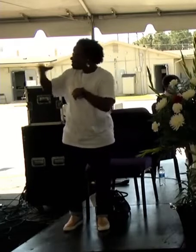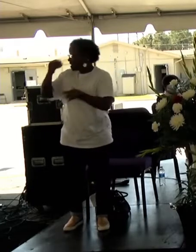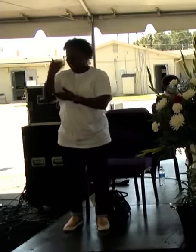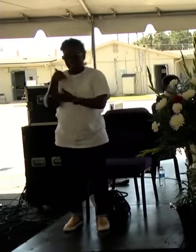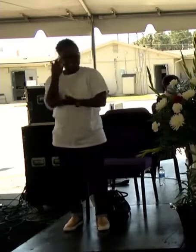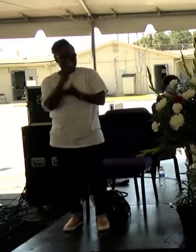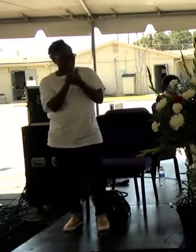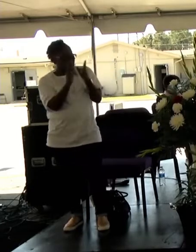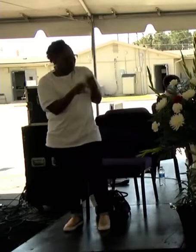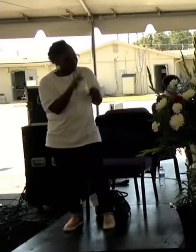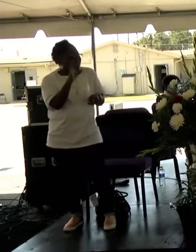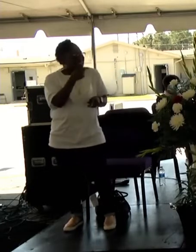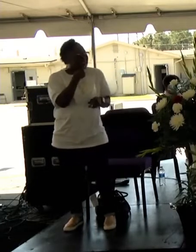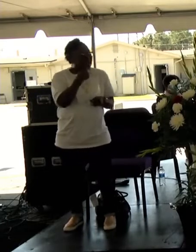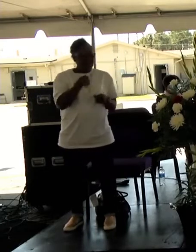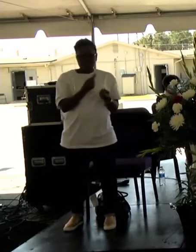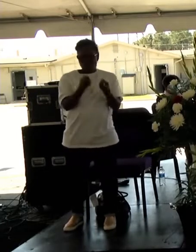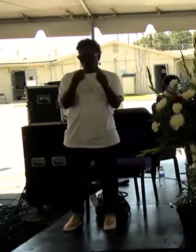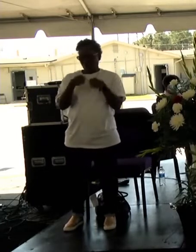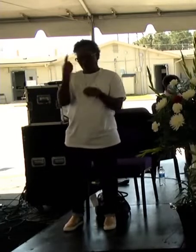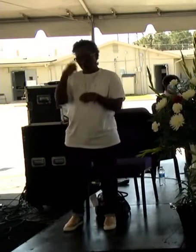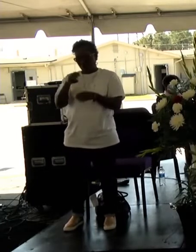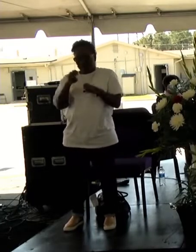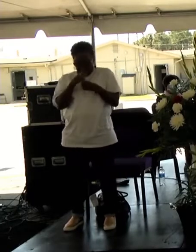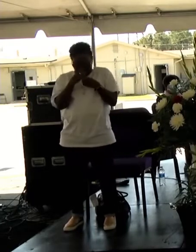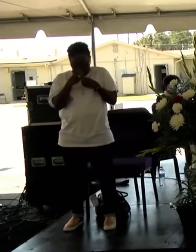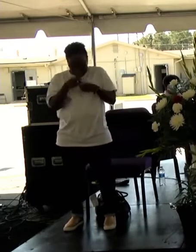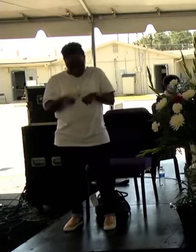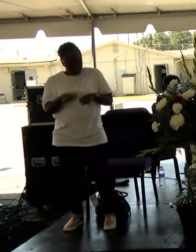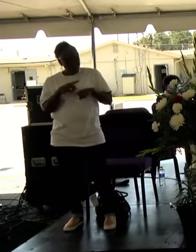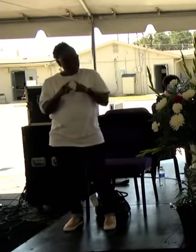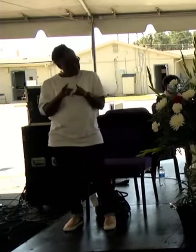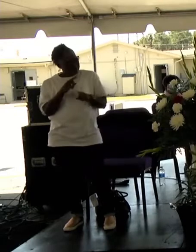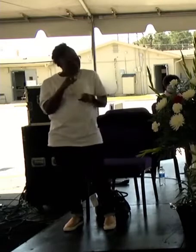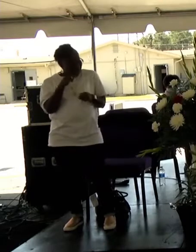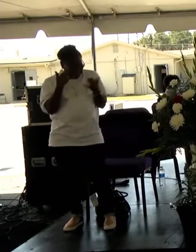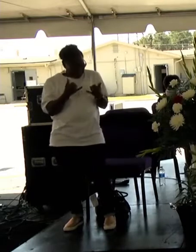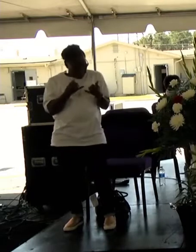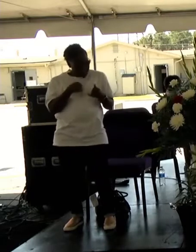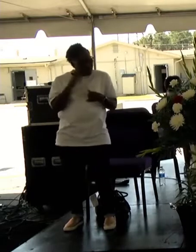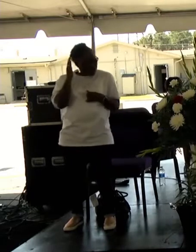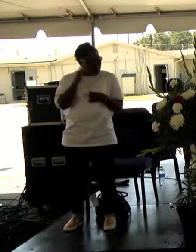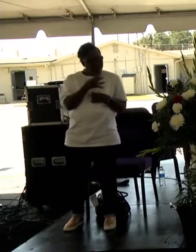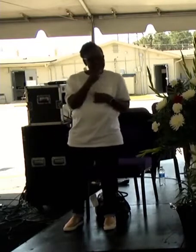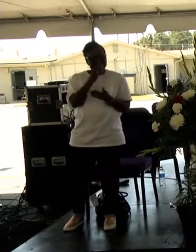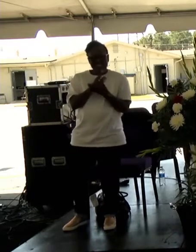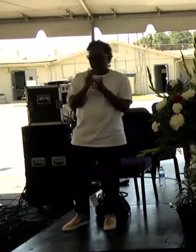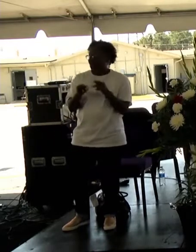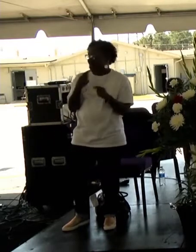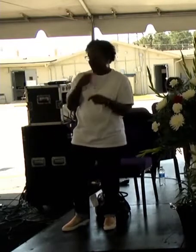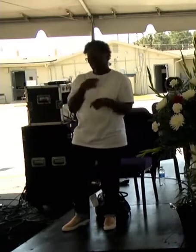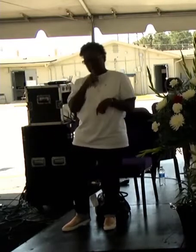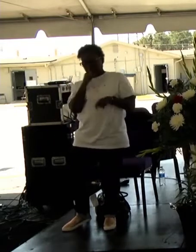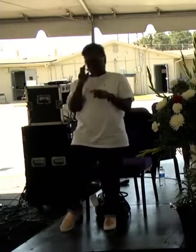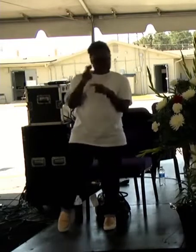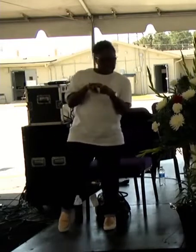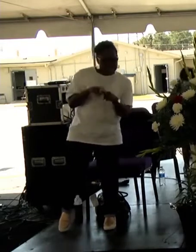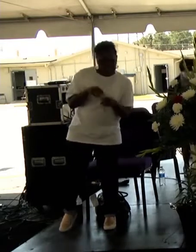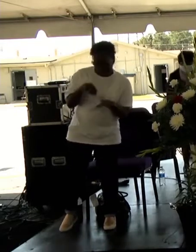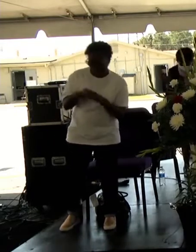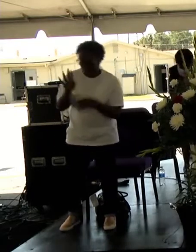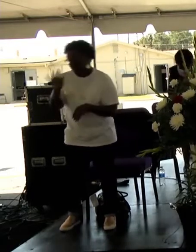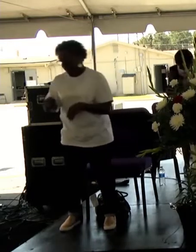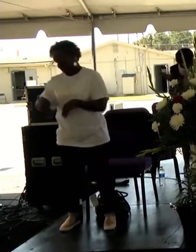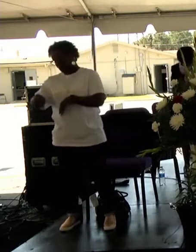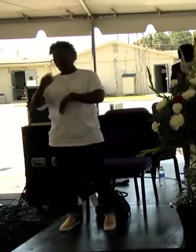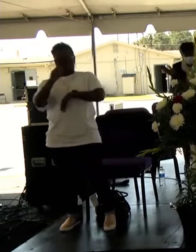text that I was going for Easter, they said, I ain't been out all year, but I'm going out today. And some people say, I wouldn't sit out there in that pollen. I wouldn't sit